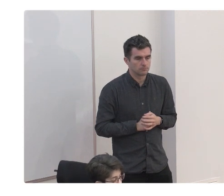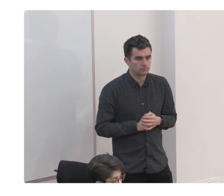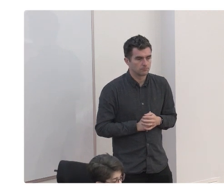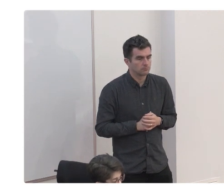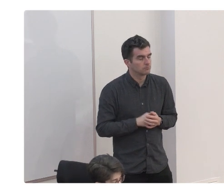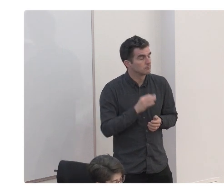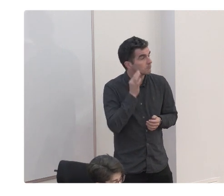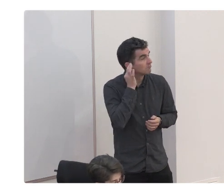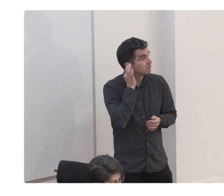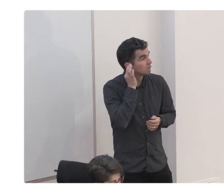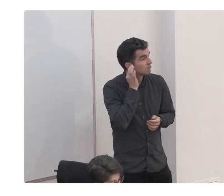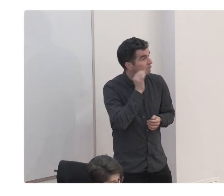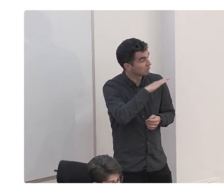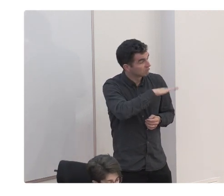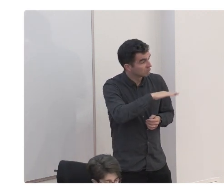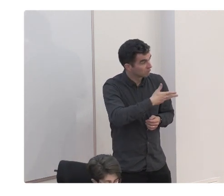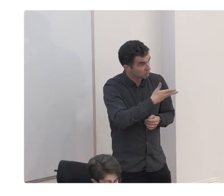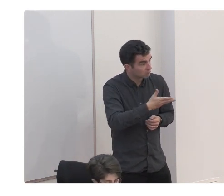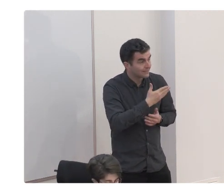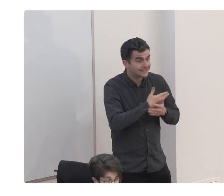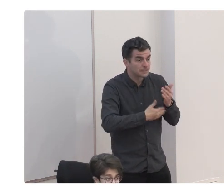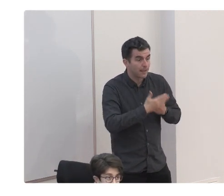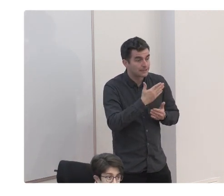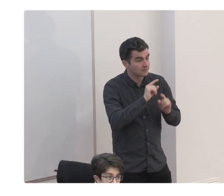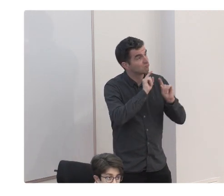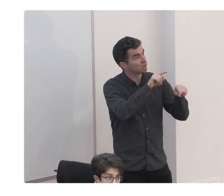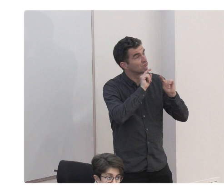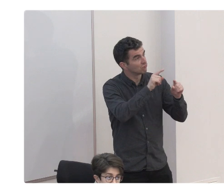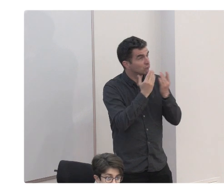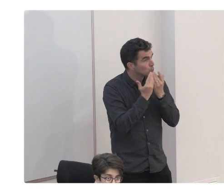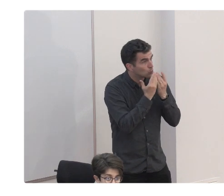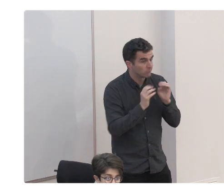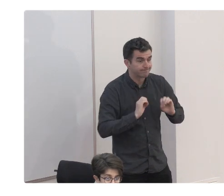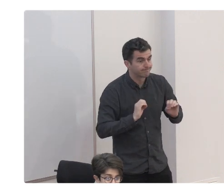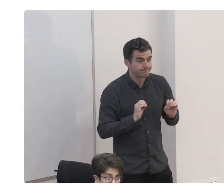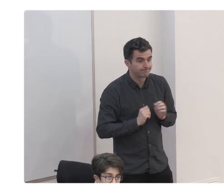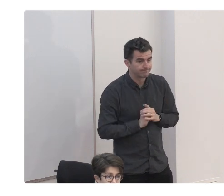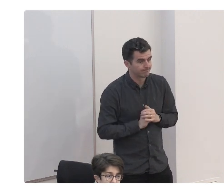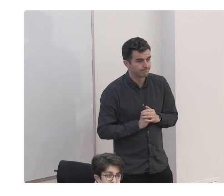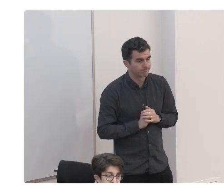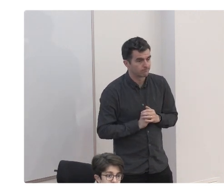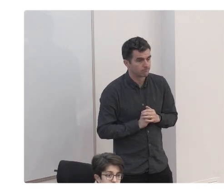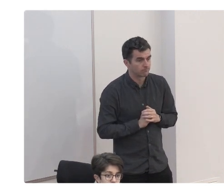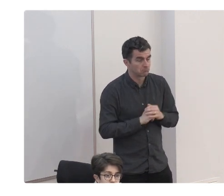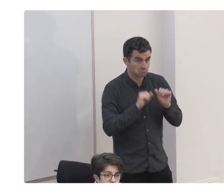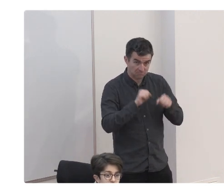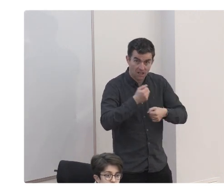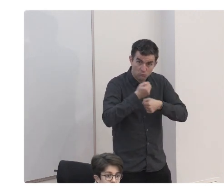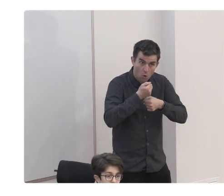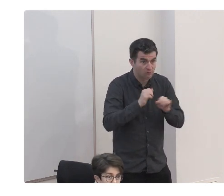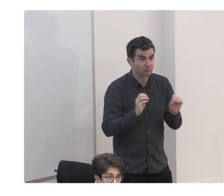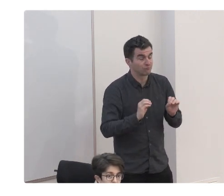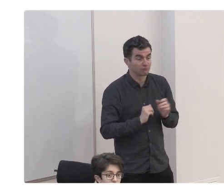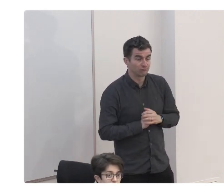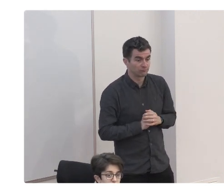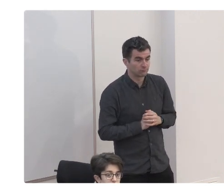somehow experiencing multiple discrimination based on their gender and their disability as well. And the people